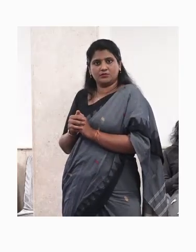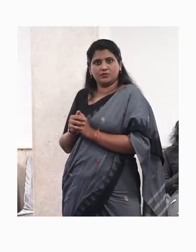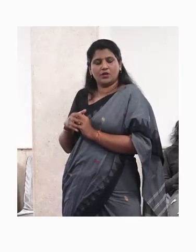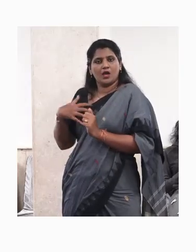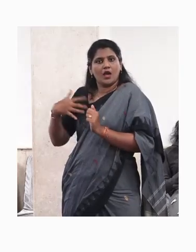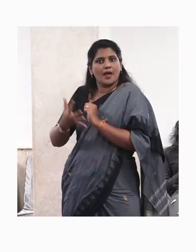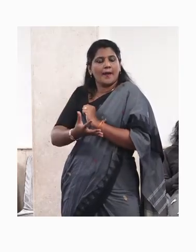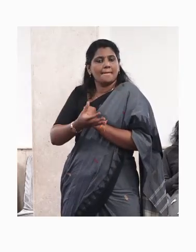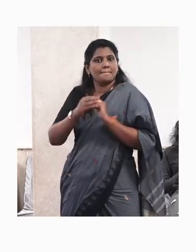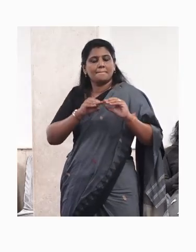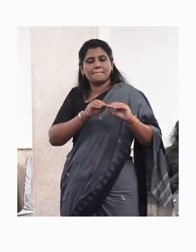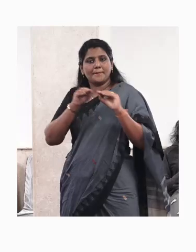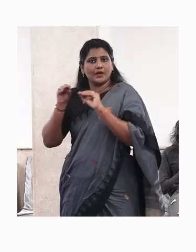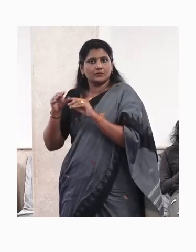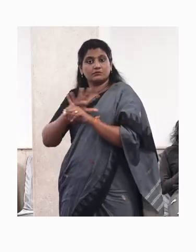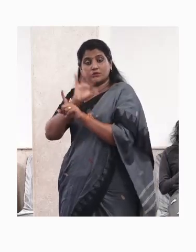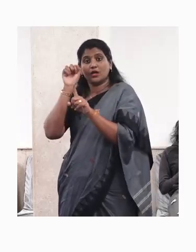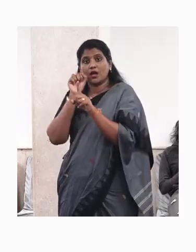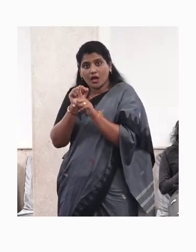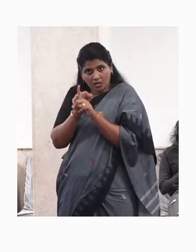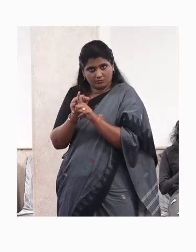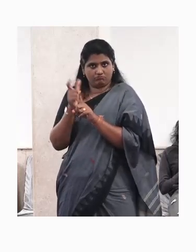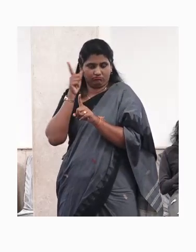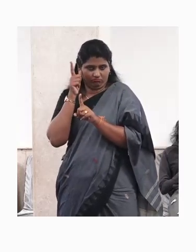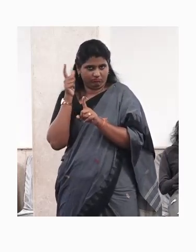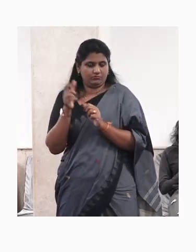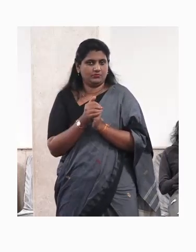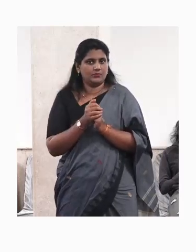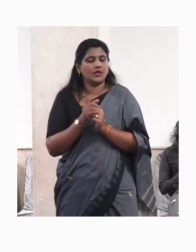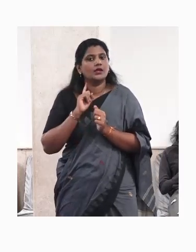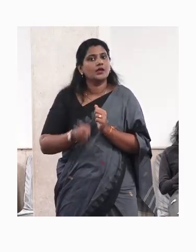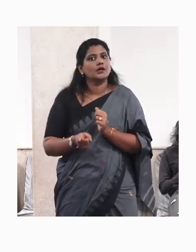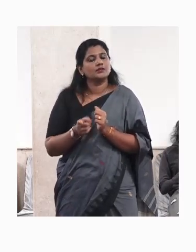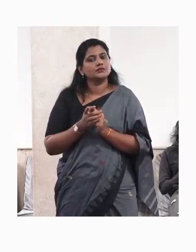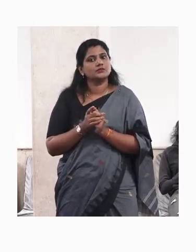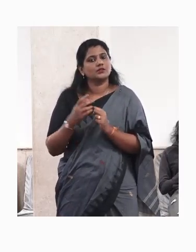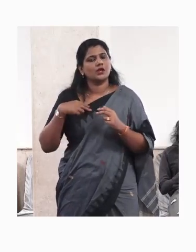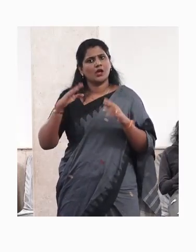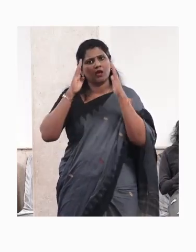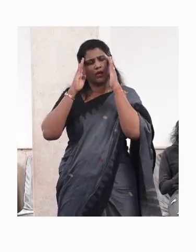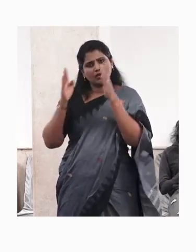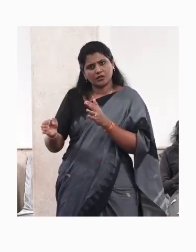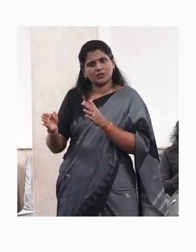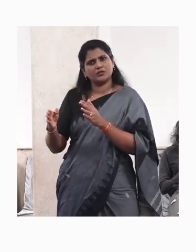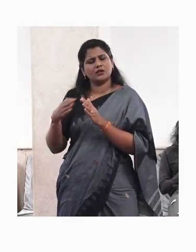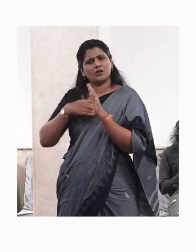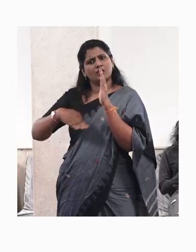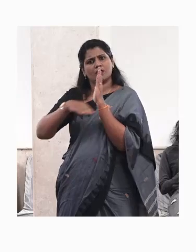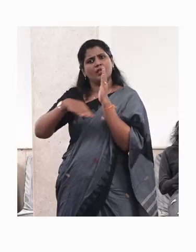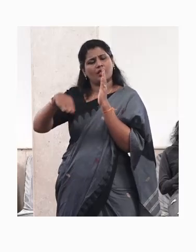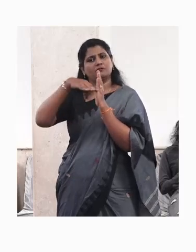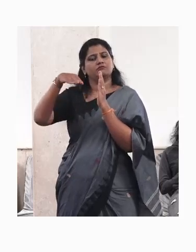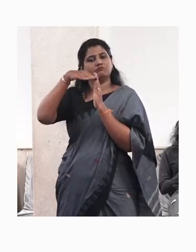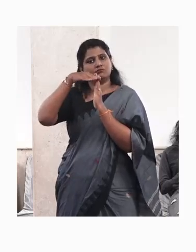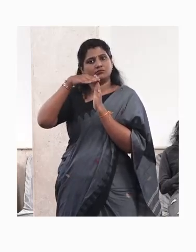brings in not just a culture of listening, but also focuses on the hierarchies that